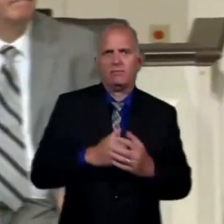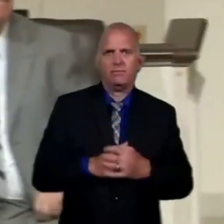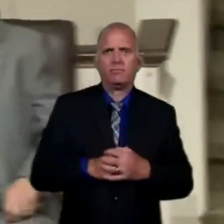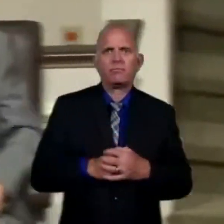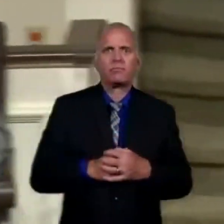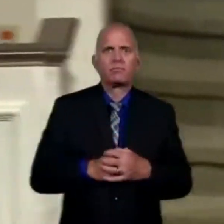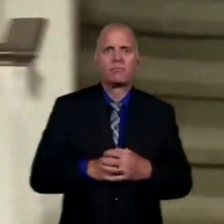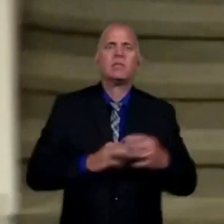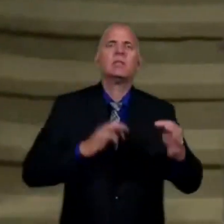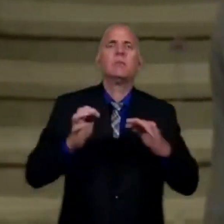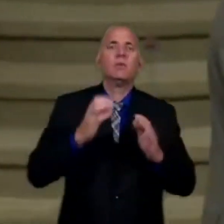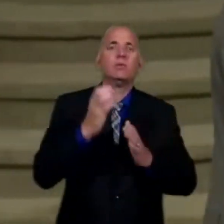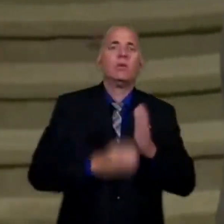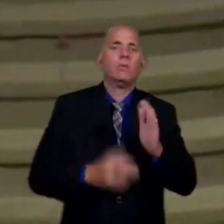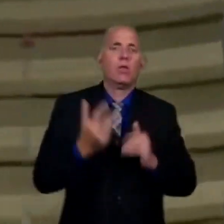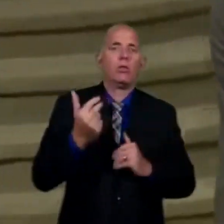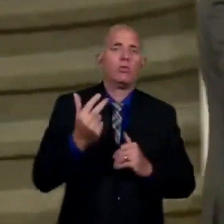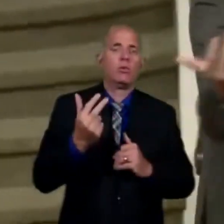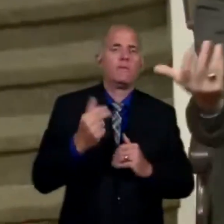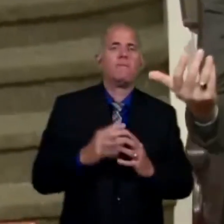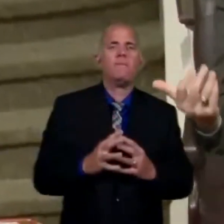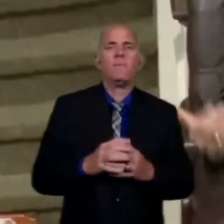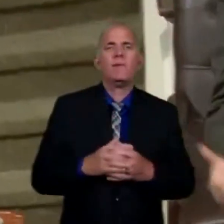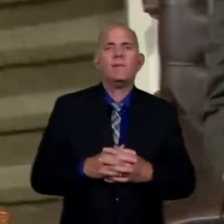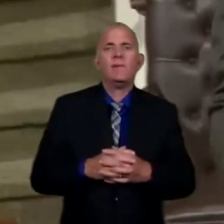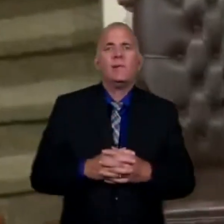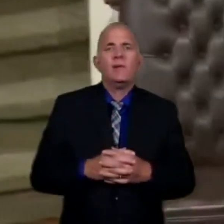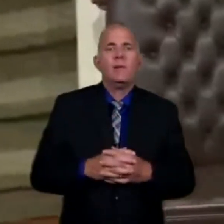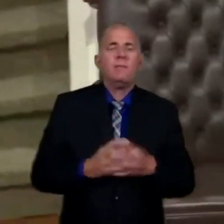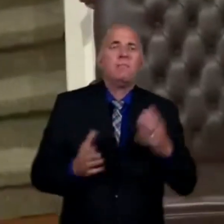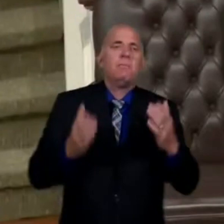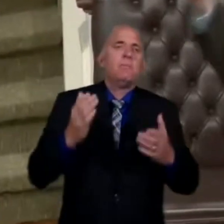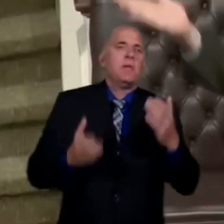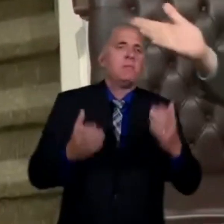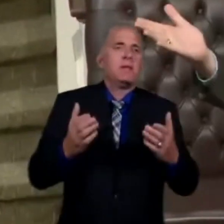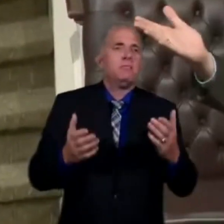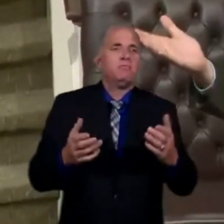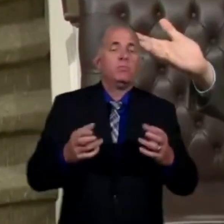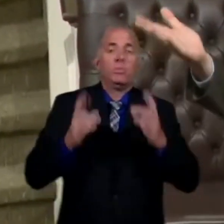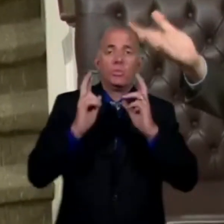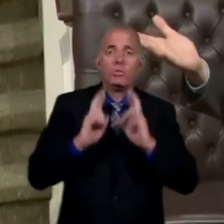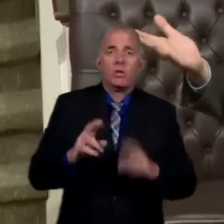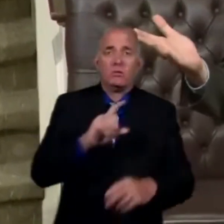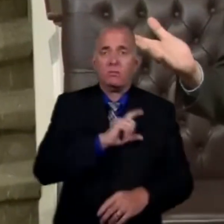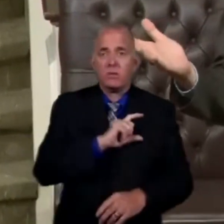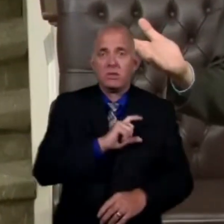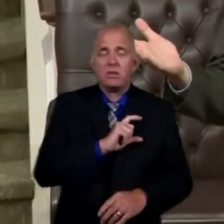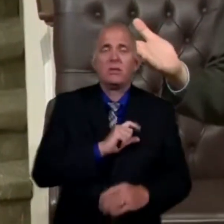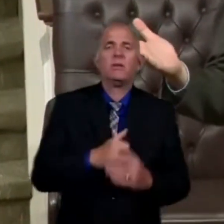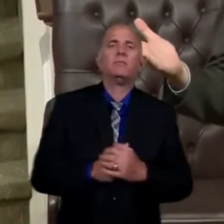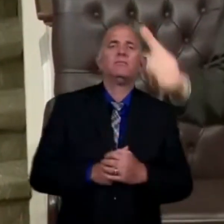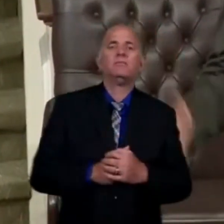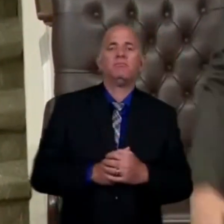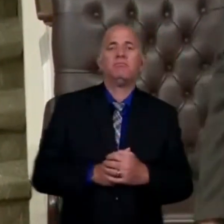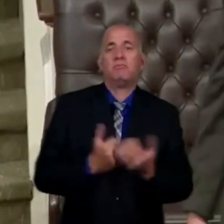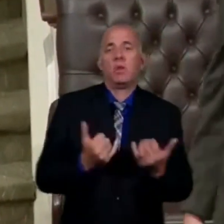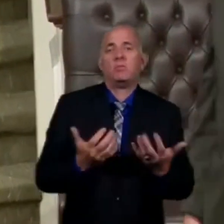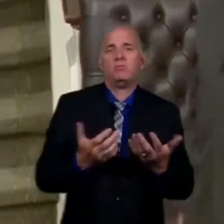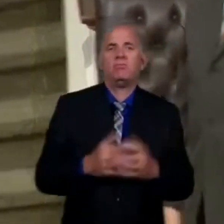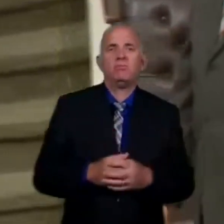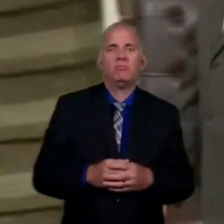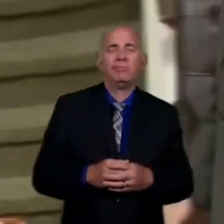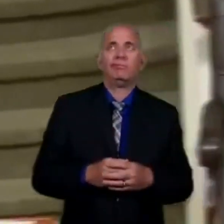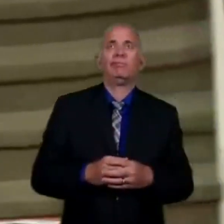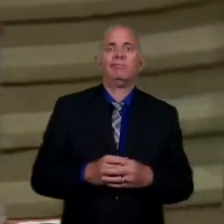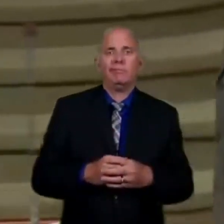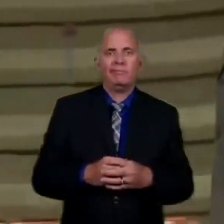us in chapter 13, we have a problem with our respect for police officers in our day. And there's no doubt